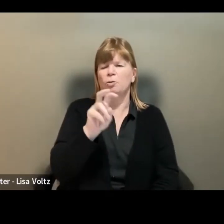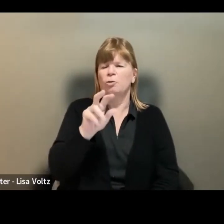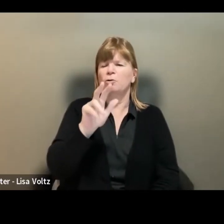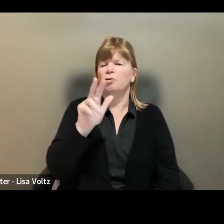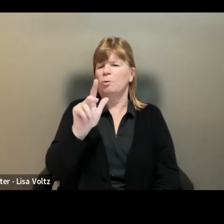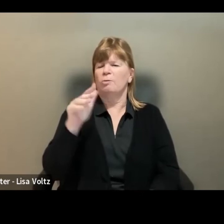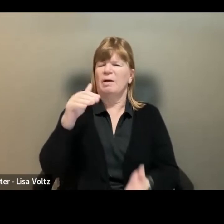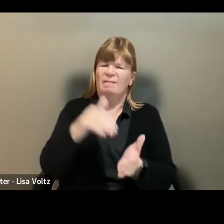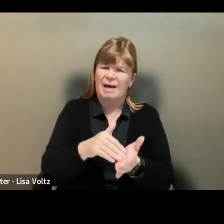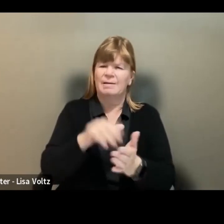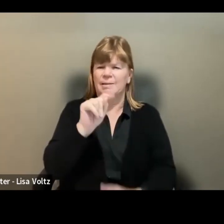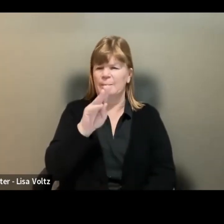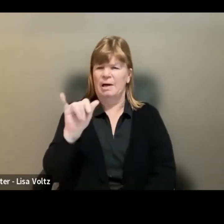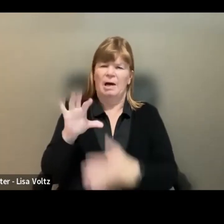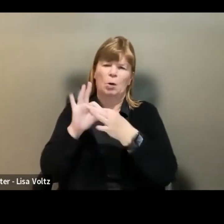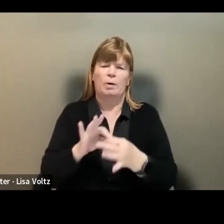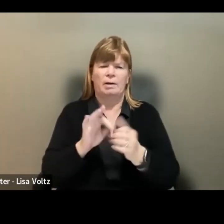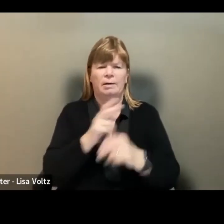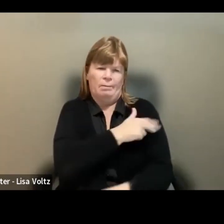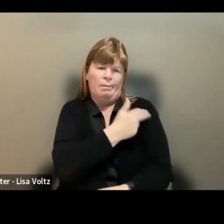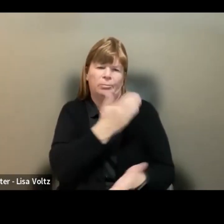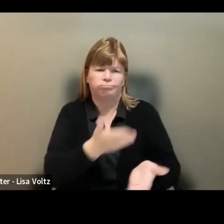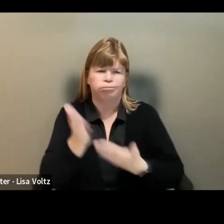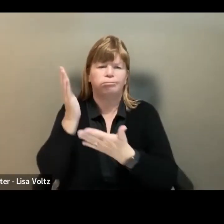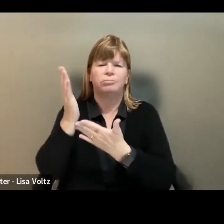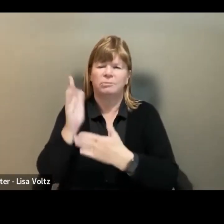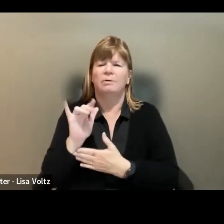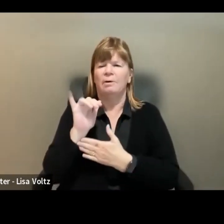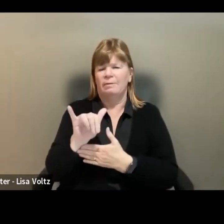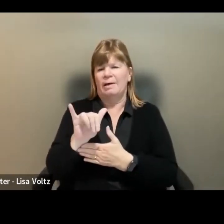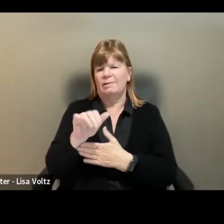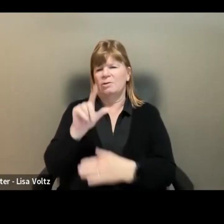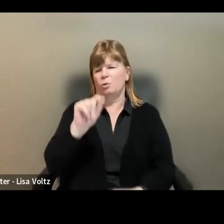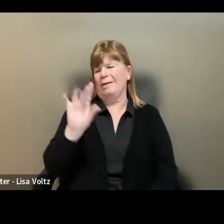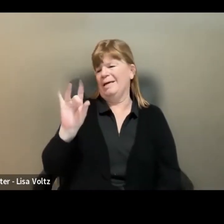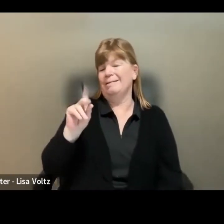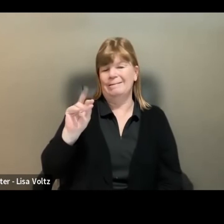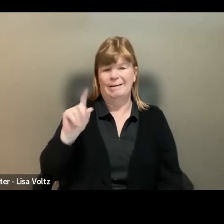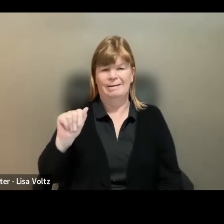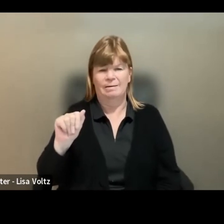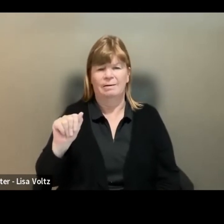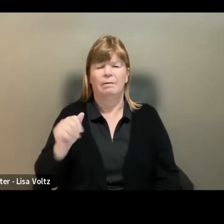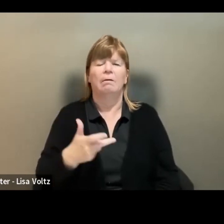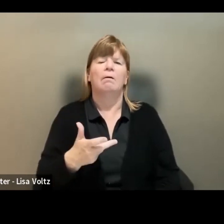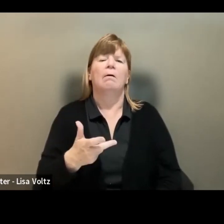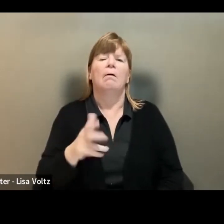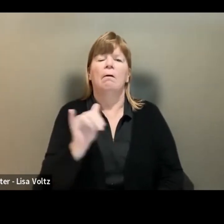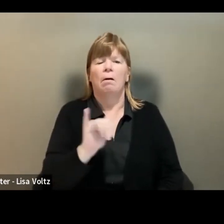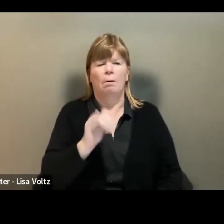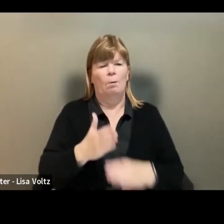223,000 TBI-related hospitalizations, and that's based on 2018 data. And there were also